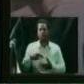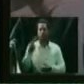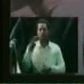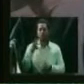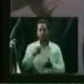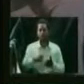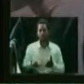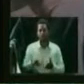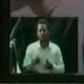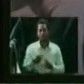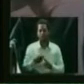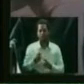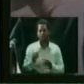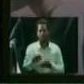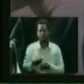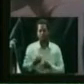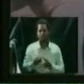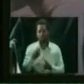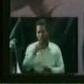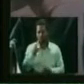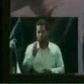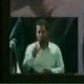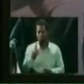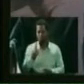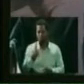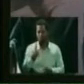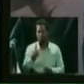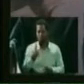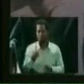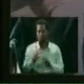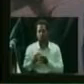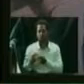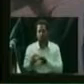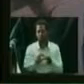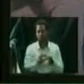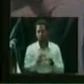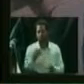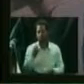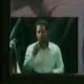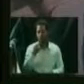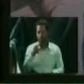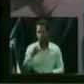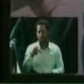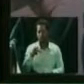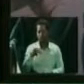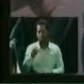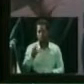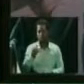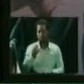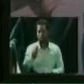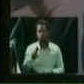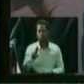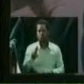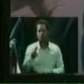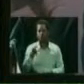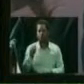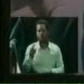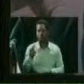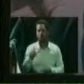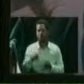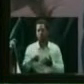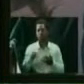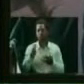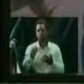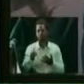to their installation in our school system, these Broad Fellows held executive positions at Procter & Gamble, Wachovia Bank, Bank